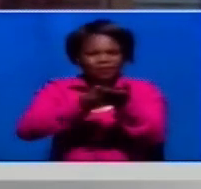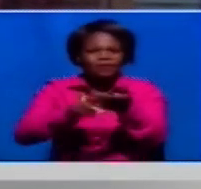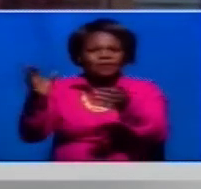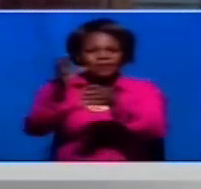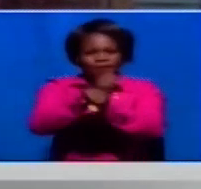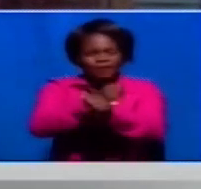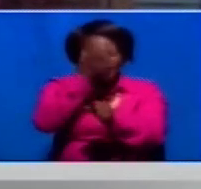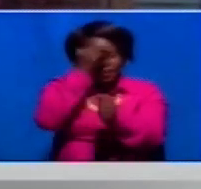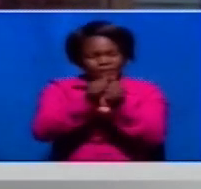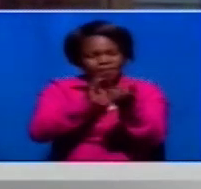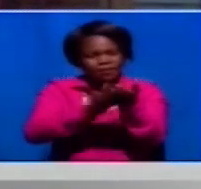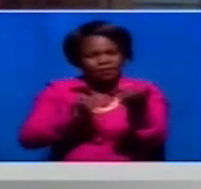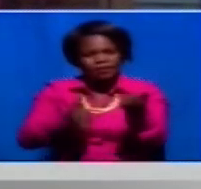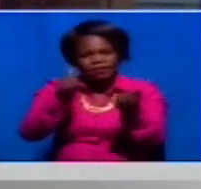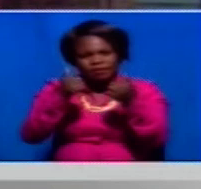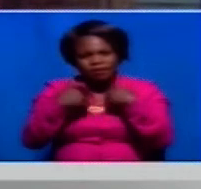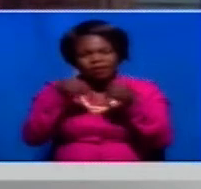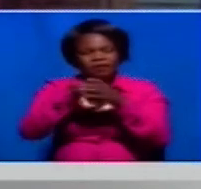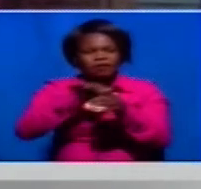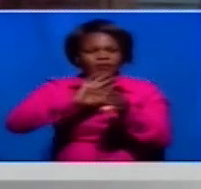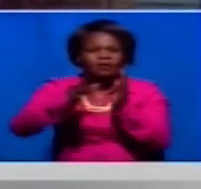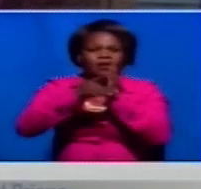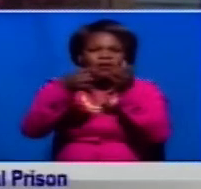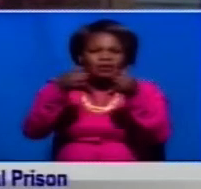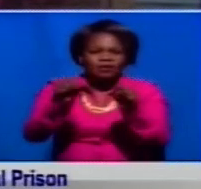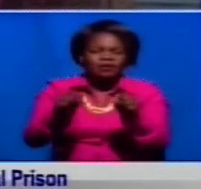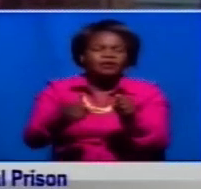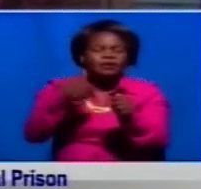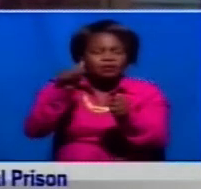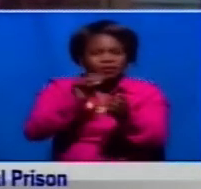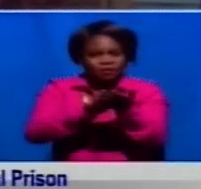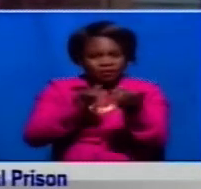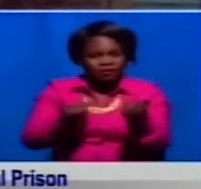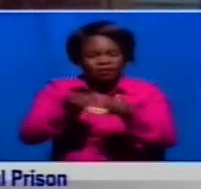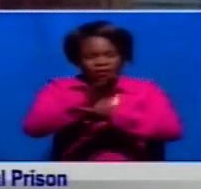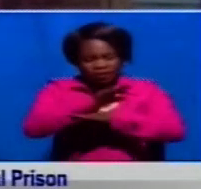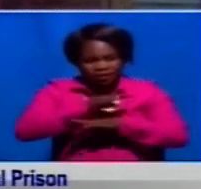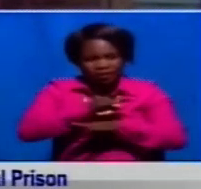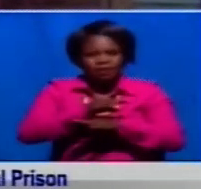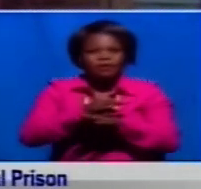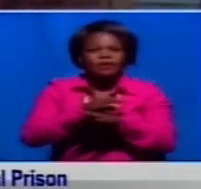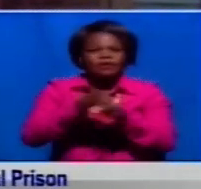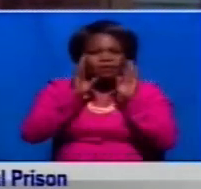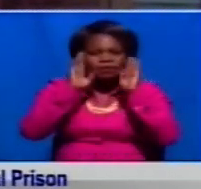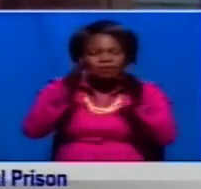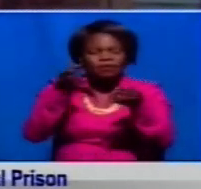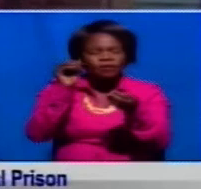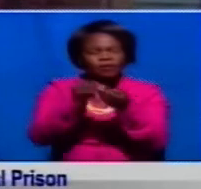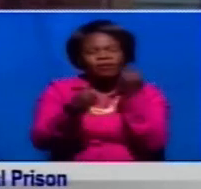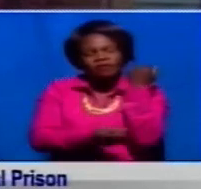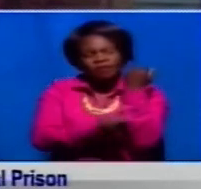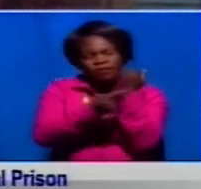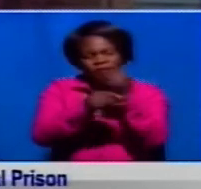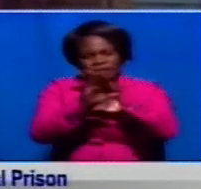because of the confidence he has in his leadership. He is confident that Zambia is destined for more development under